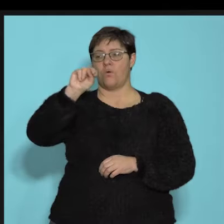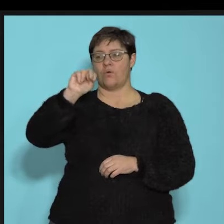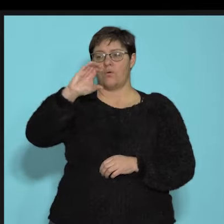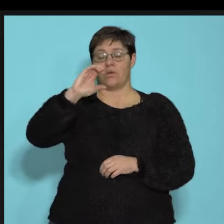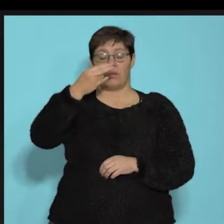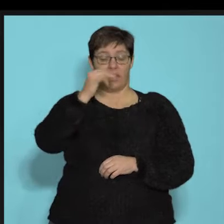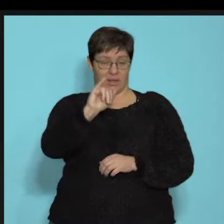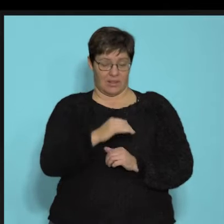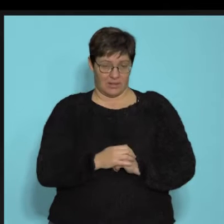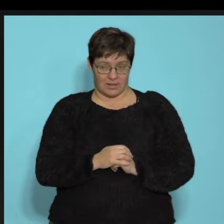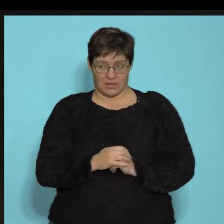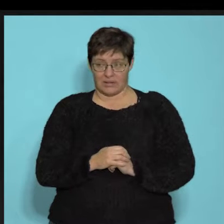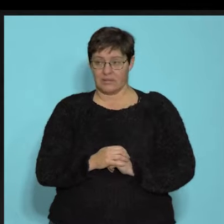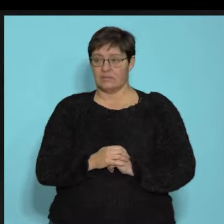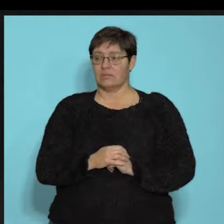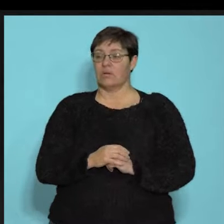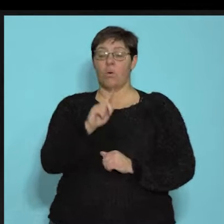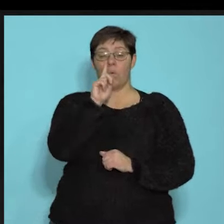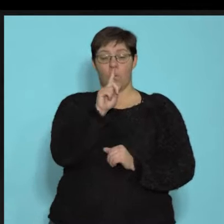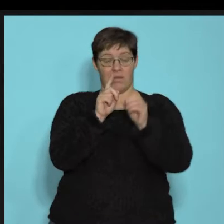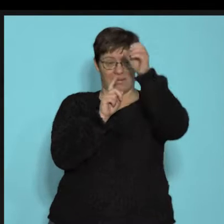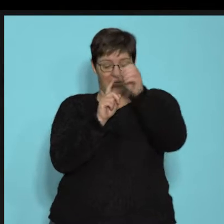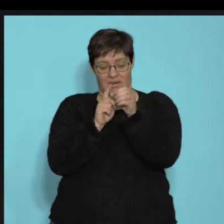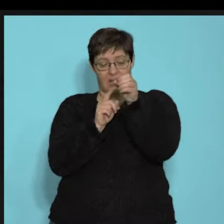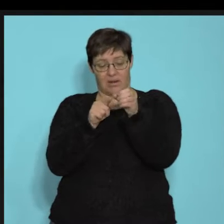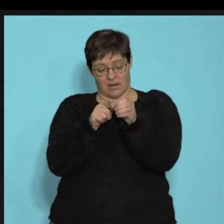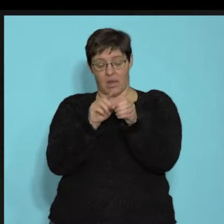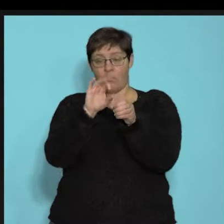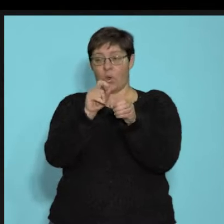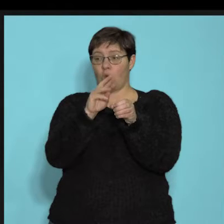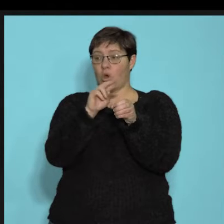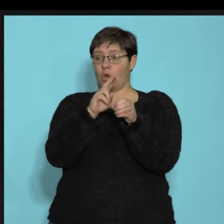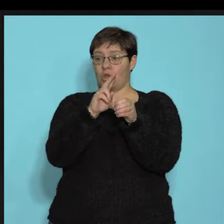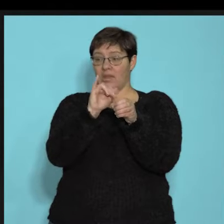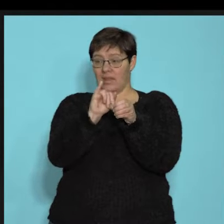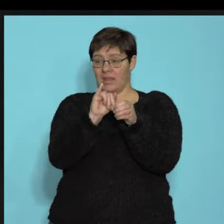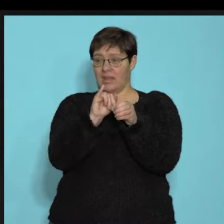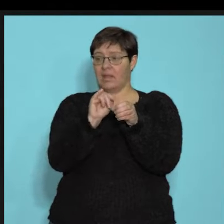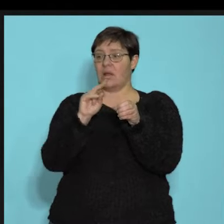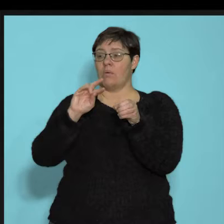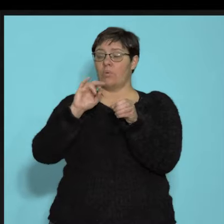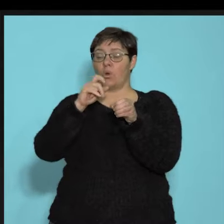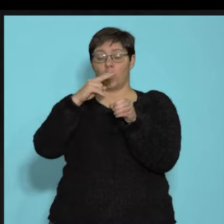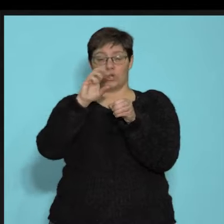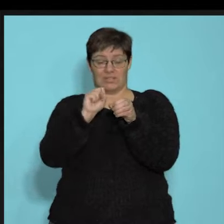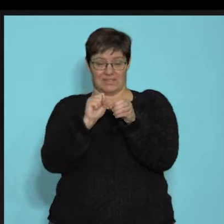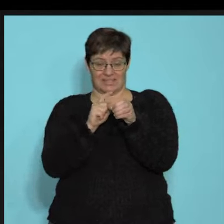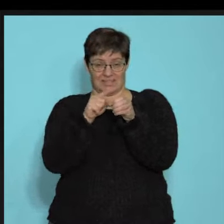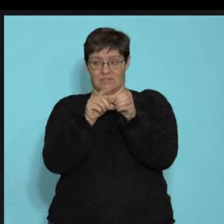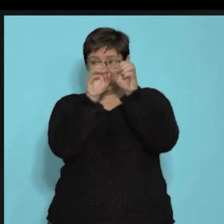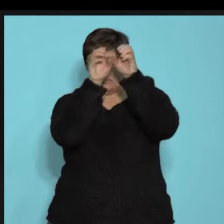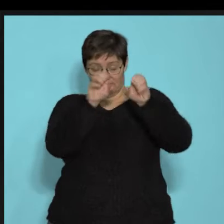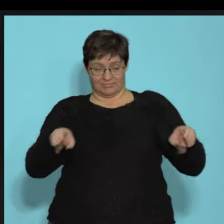One bronchus, right, and two bronchi. So it must go into two because I have got